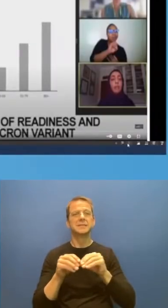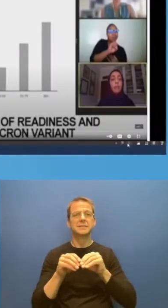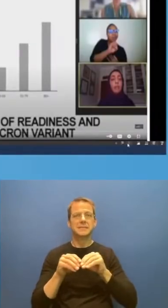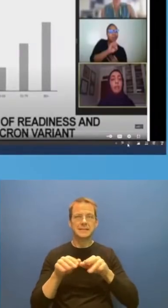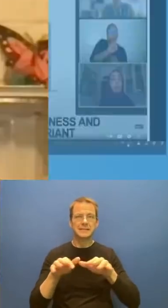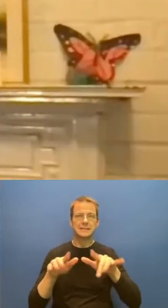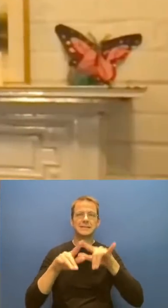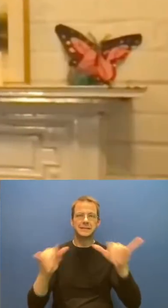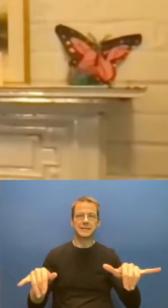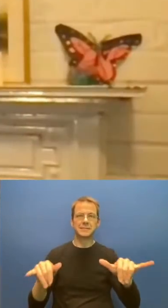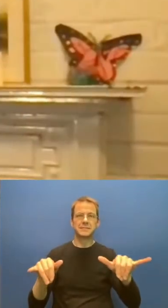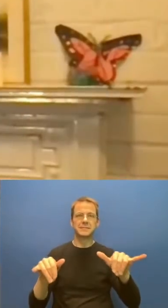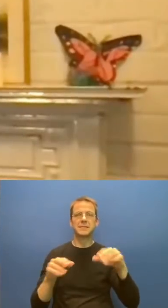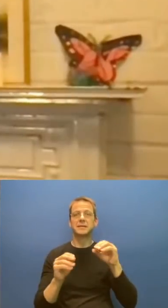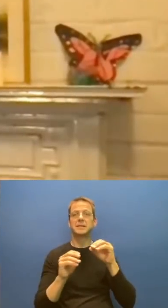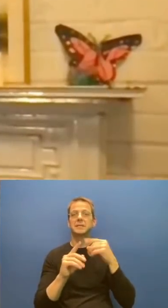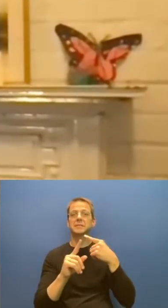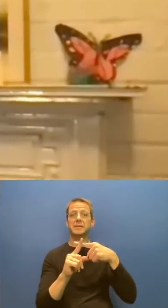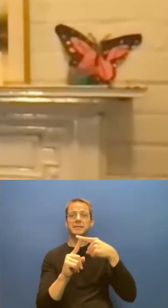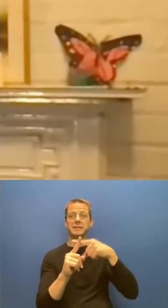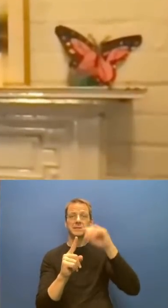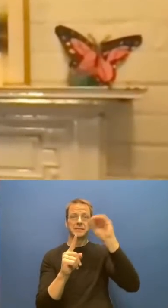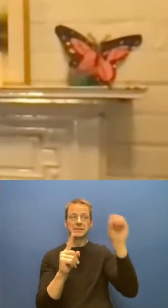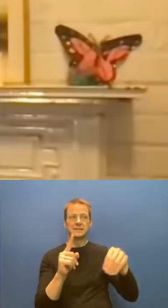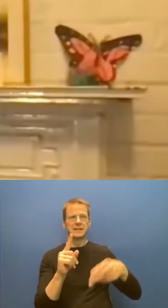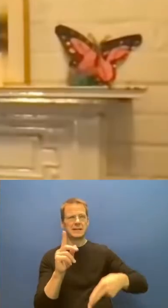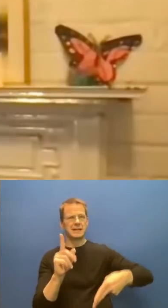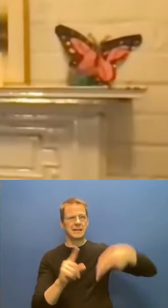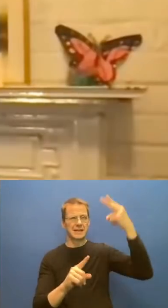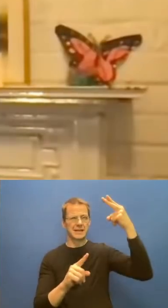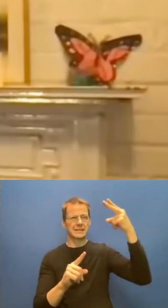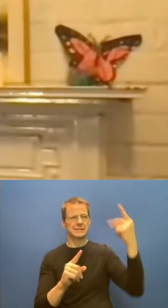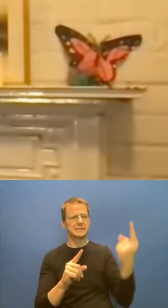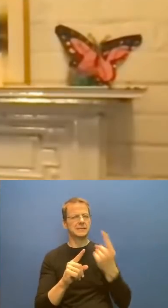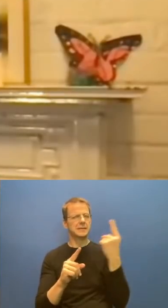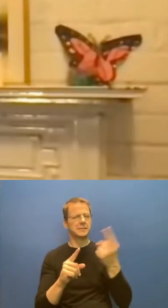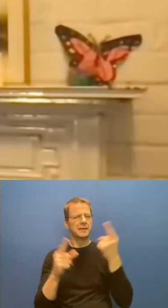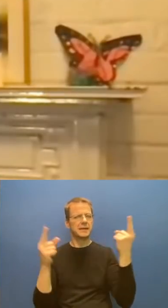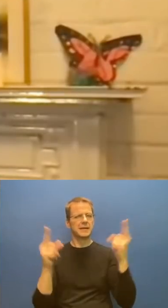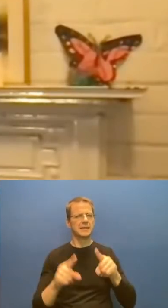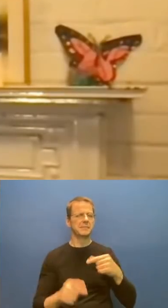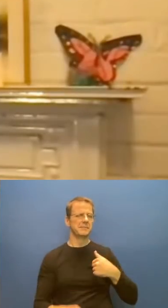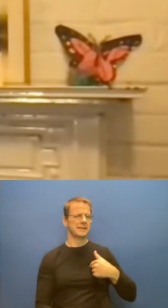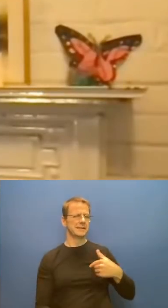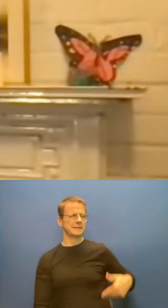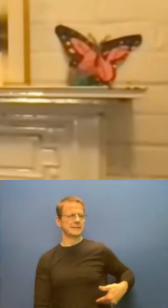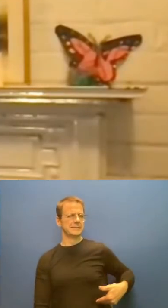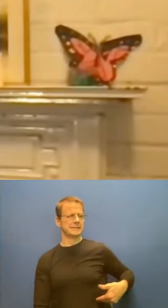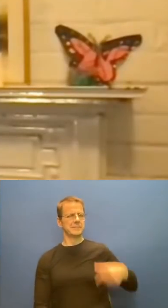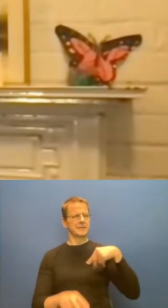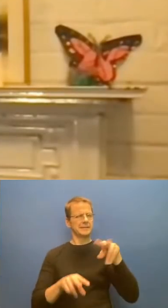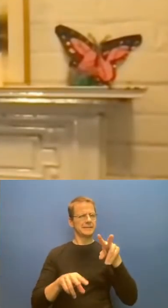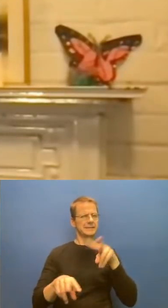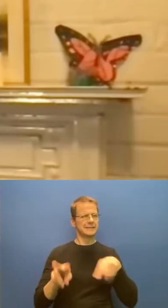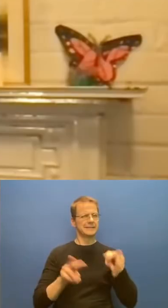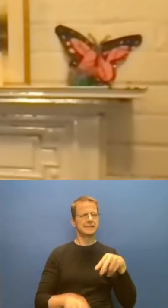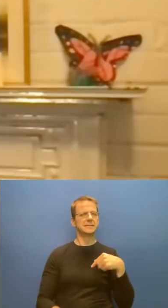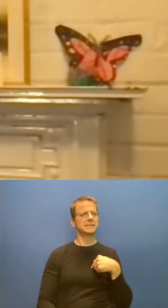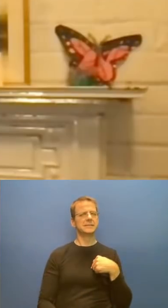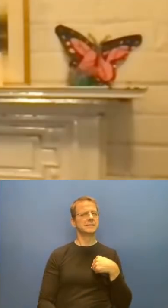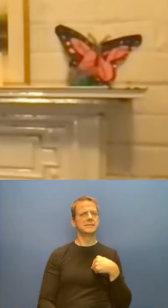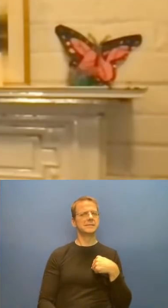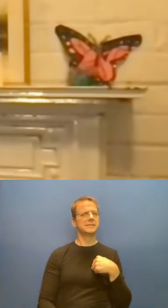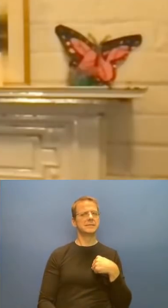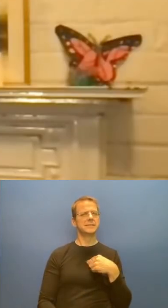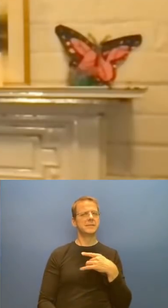it. And I guess the last thing I'll say is some of the things I've seen on Twitter.